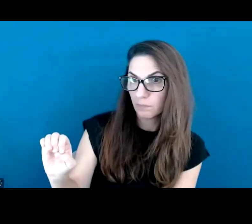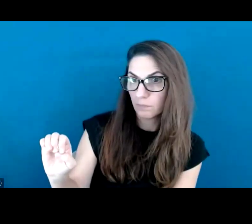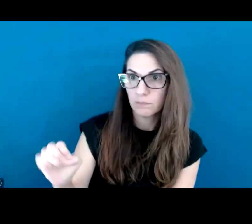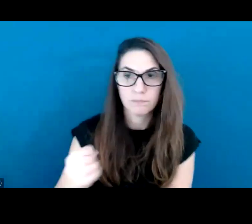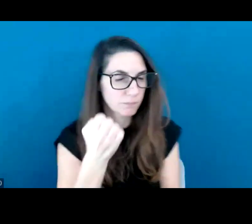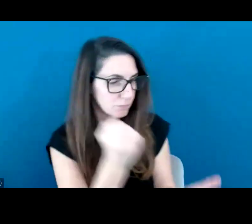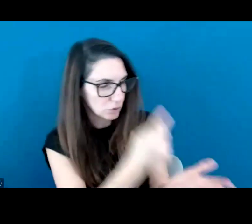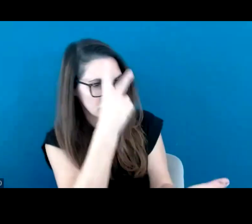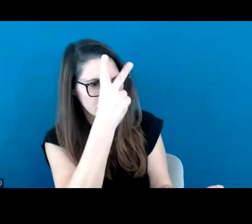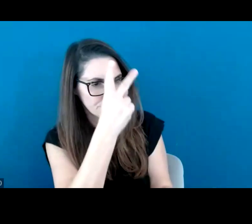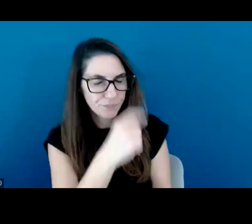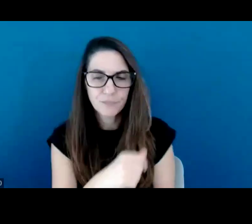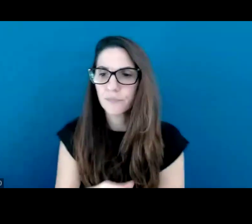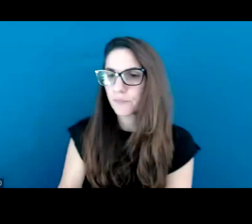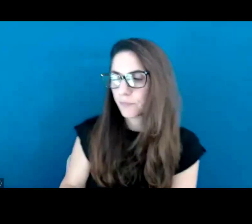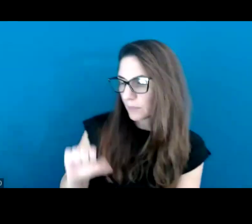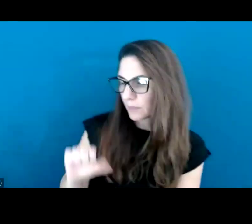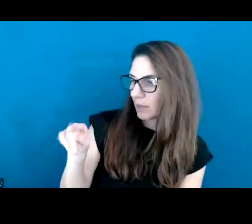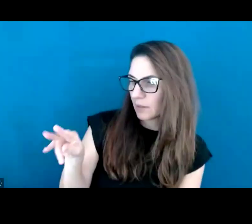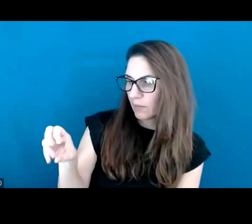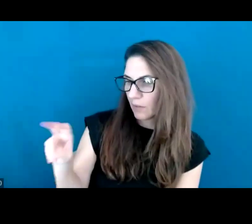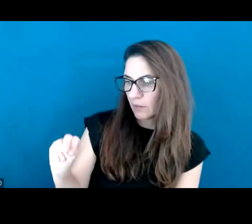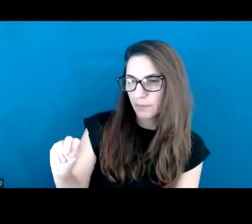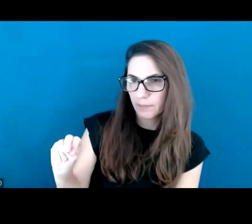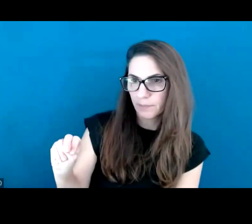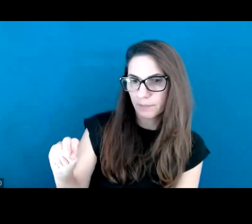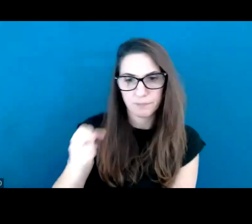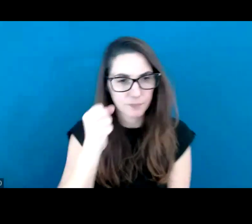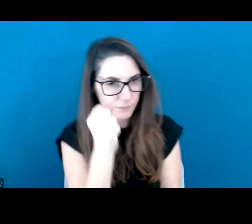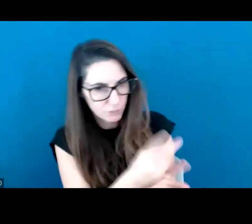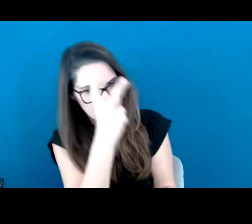Approve. Stephen. I approve.